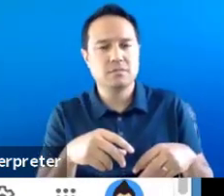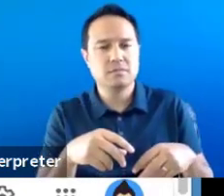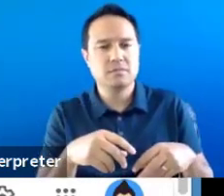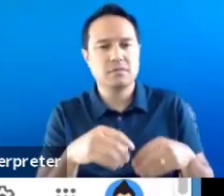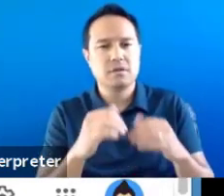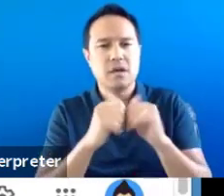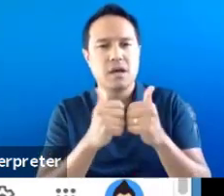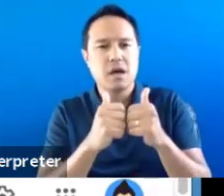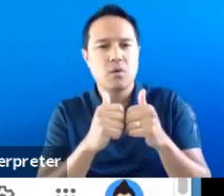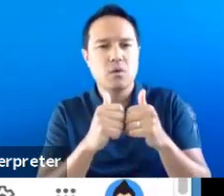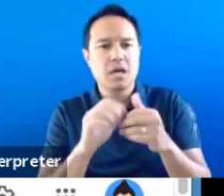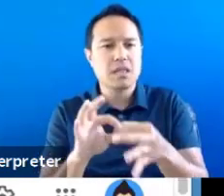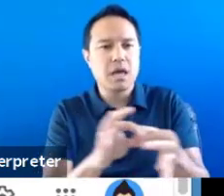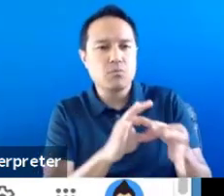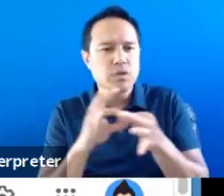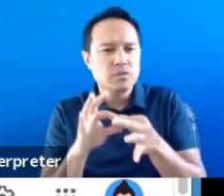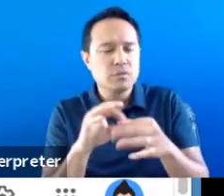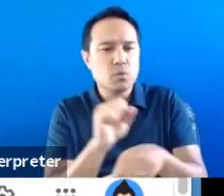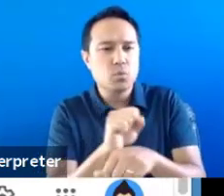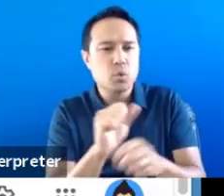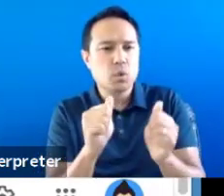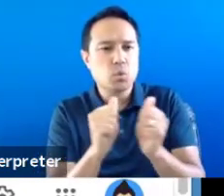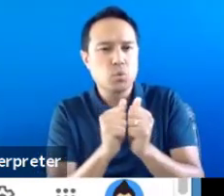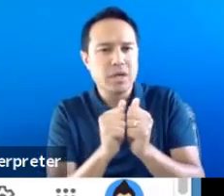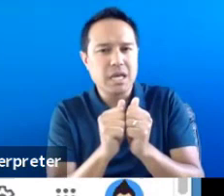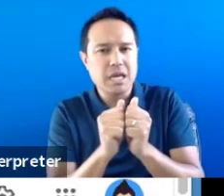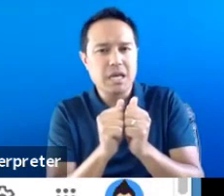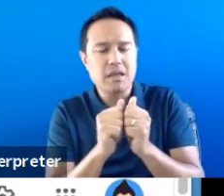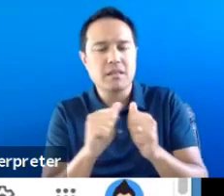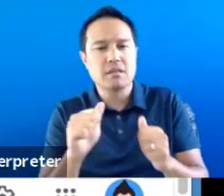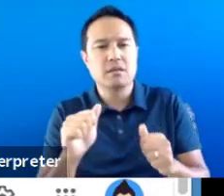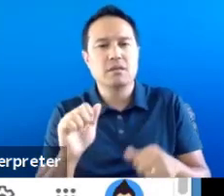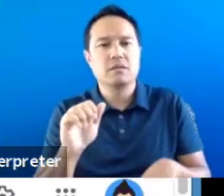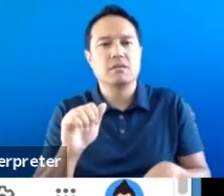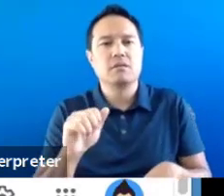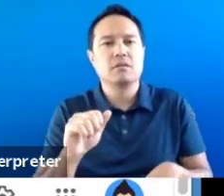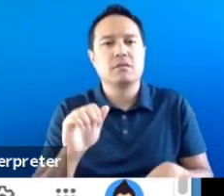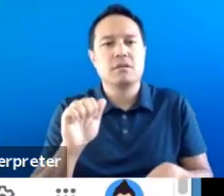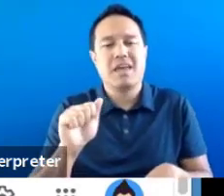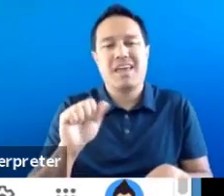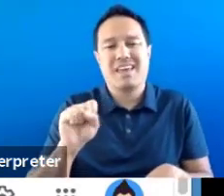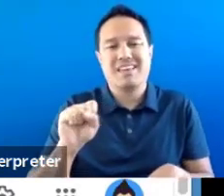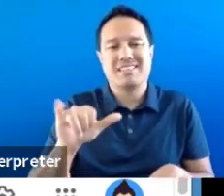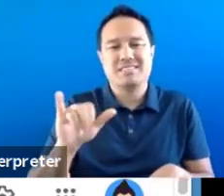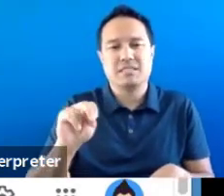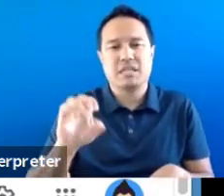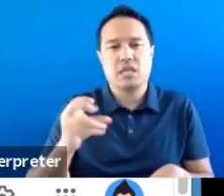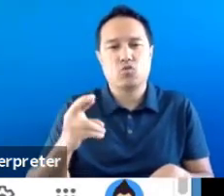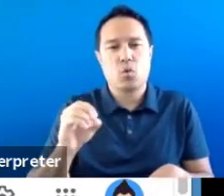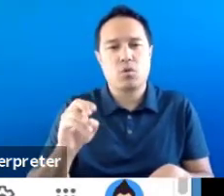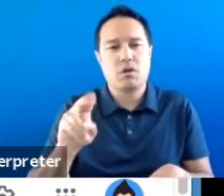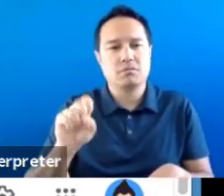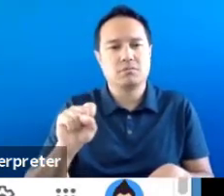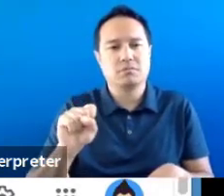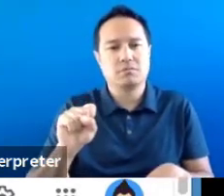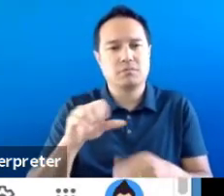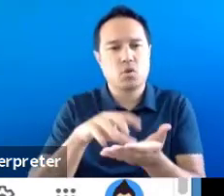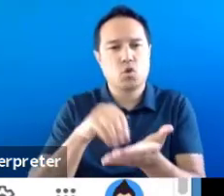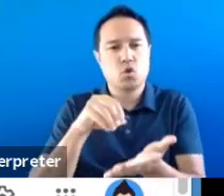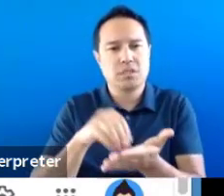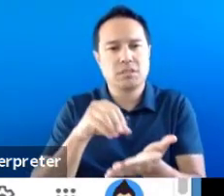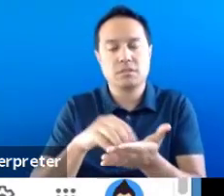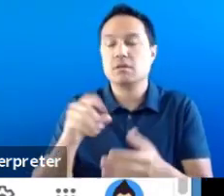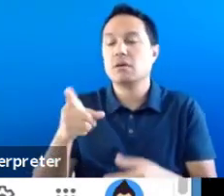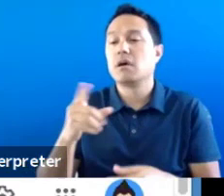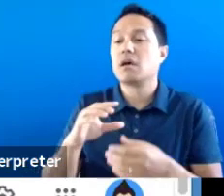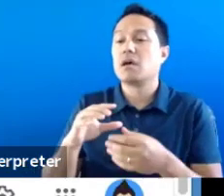with asynchronous learning? Can you talk about that a bit? I know you referenced it, but kind of a recap. Okay, so the collaboration piece, what